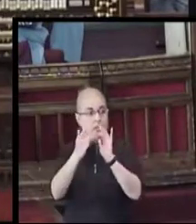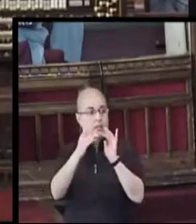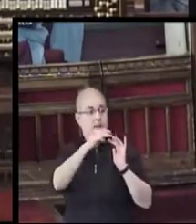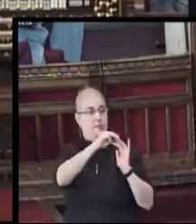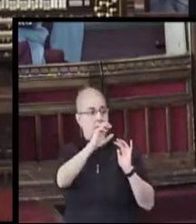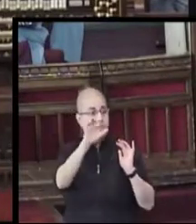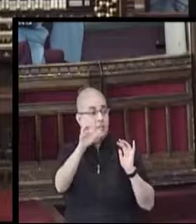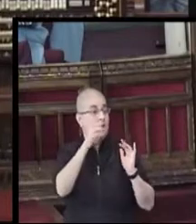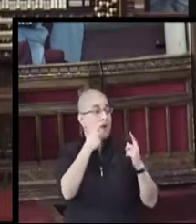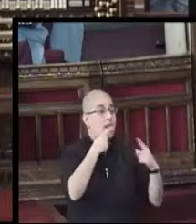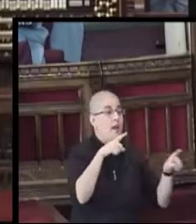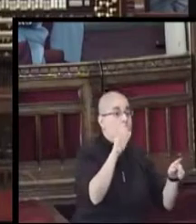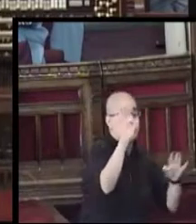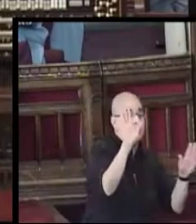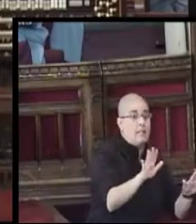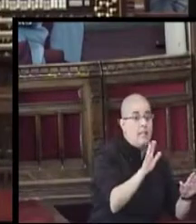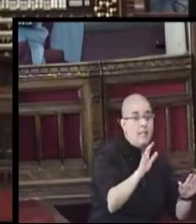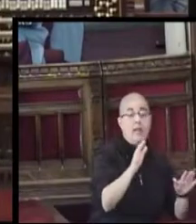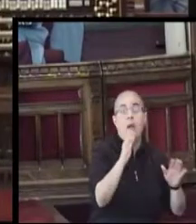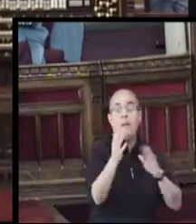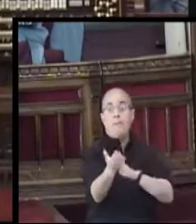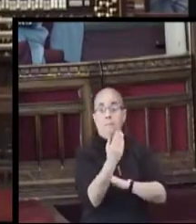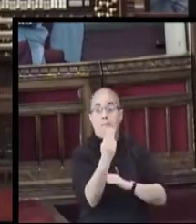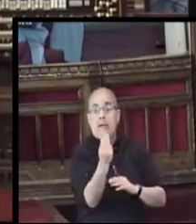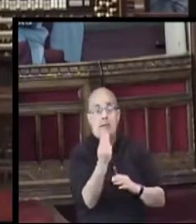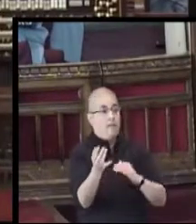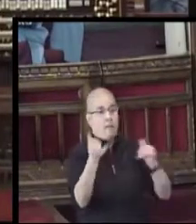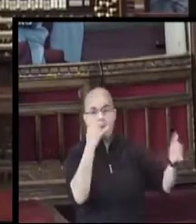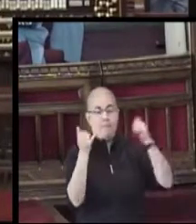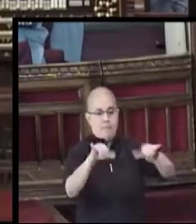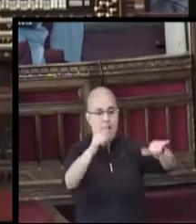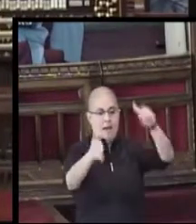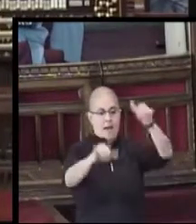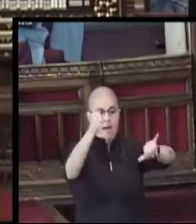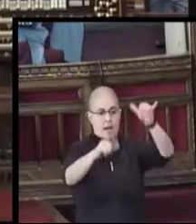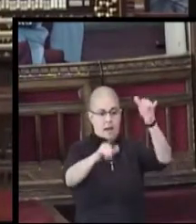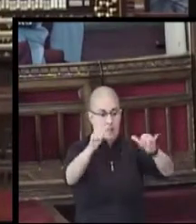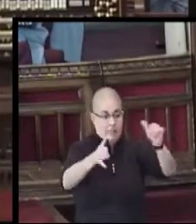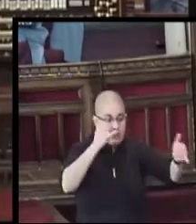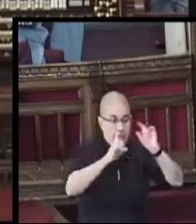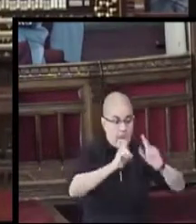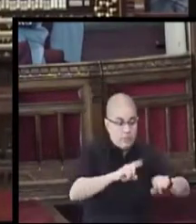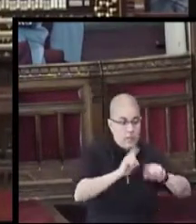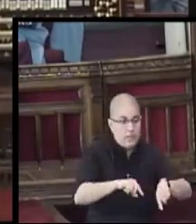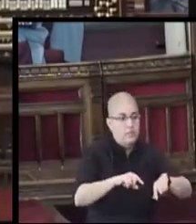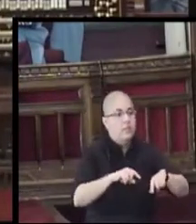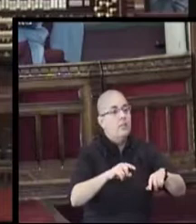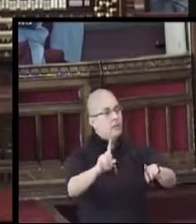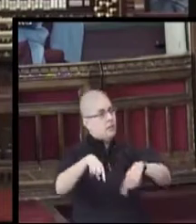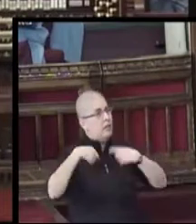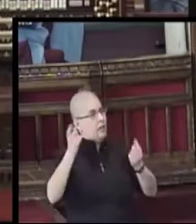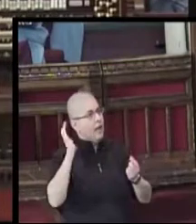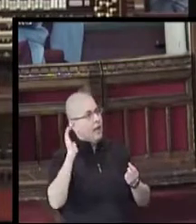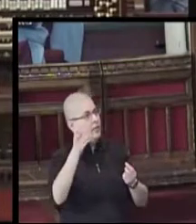knew we'd announce it on Sunday and by Monday the phones would be ringing off the hook. We have had a history of